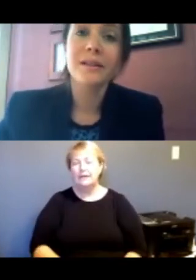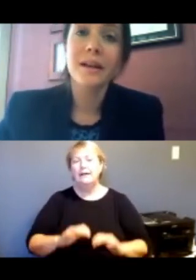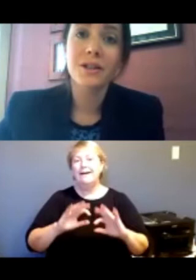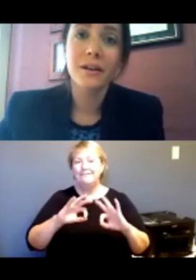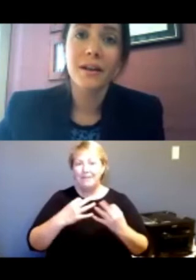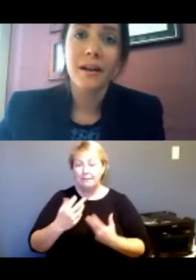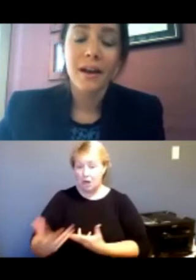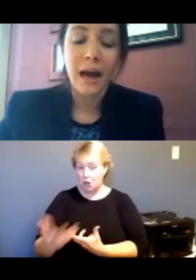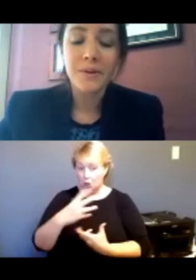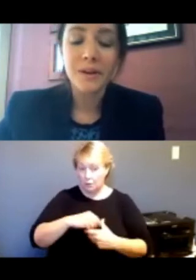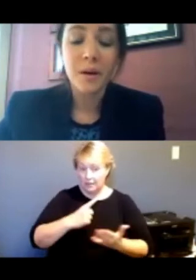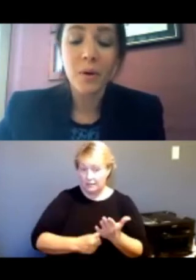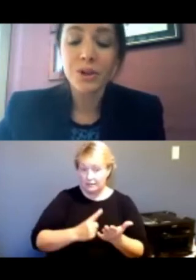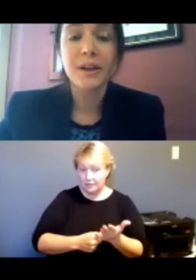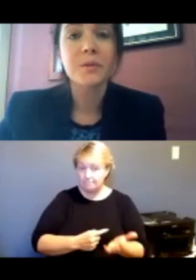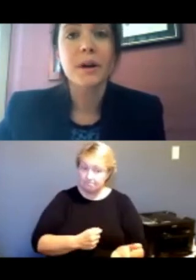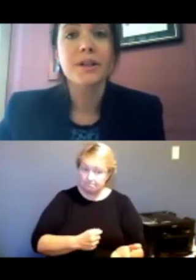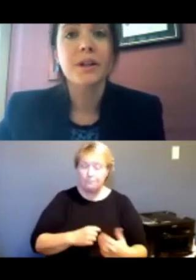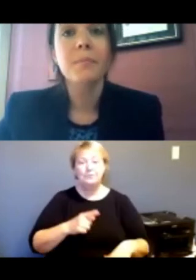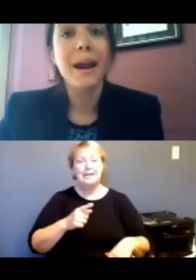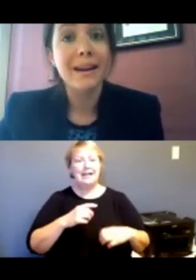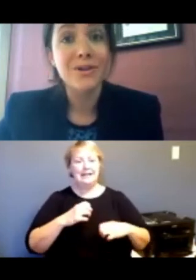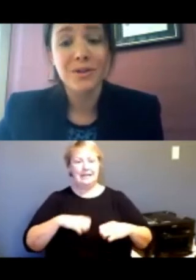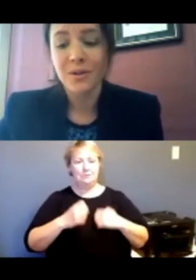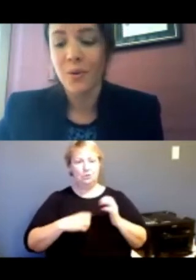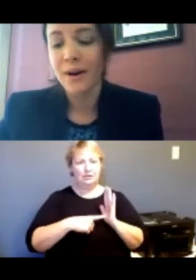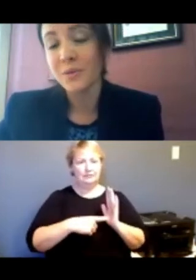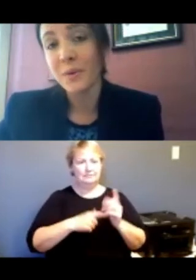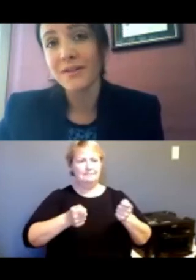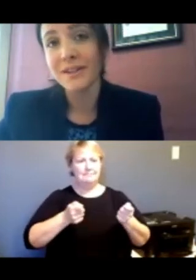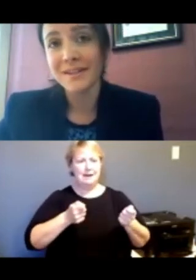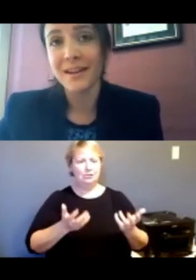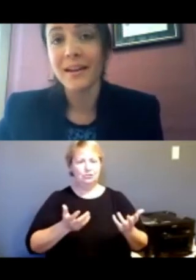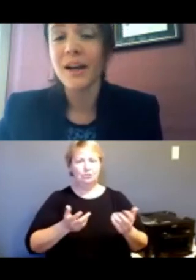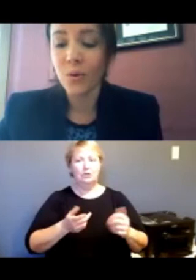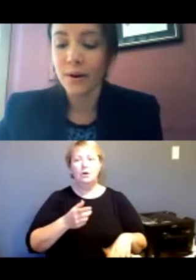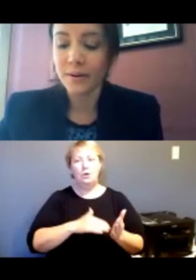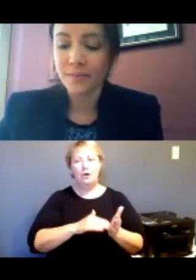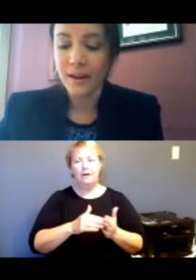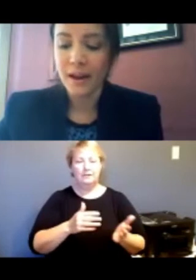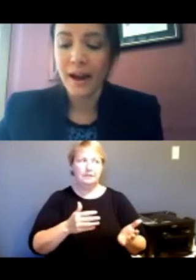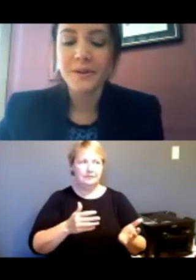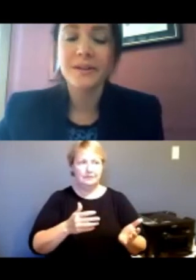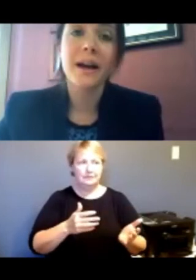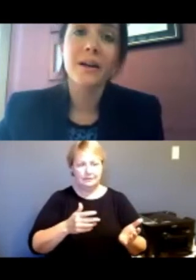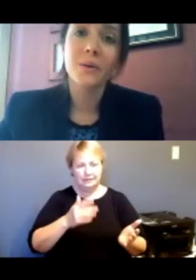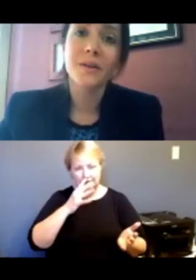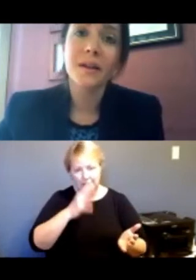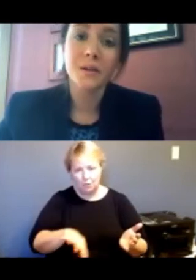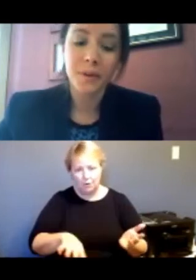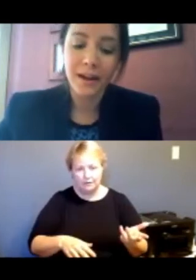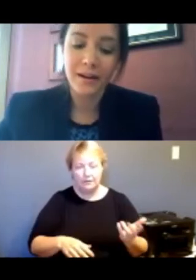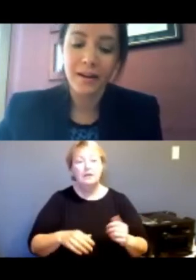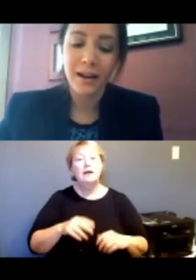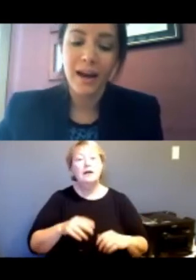included in the discussion? How is emotional expression managed, or as we often see, ignored? How is the